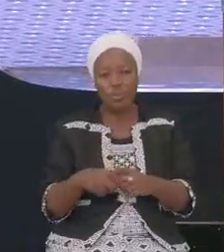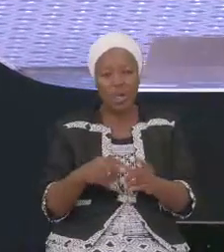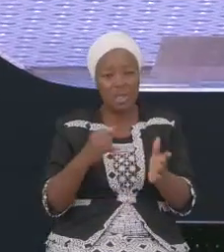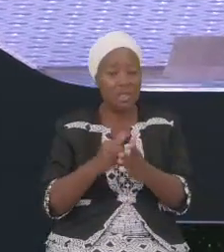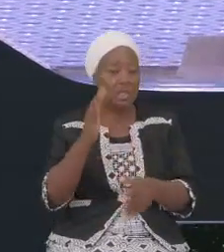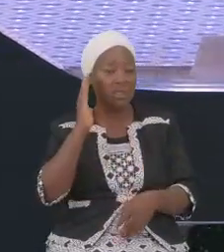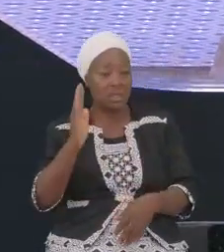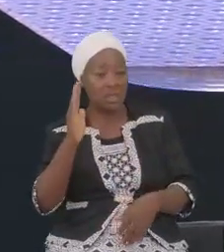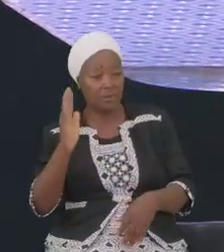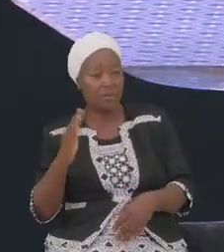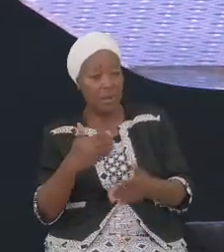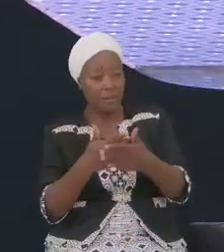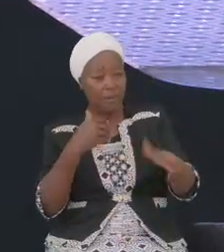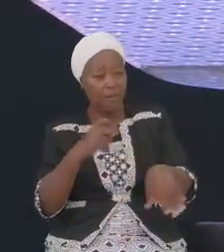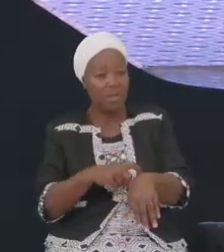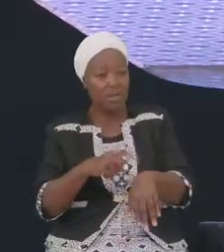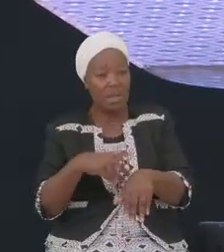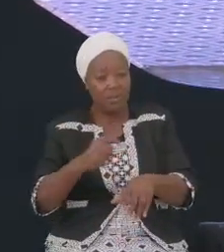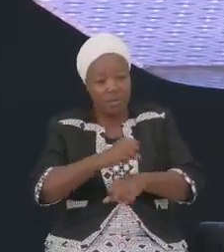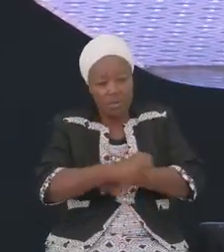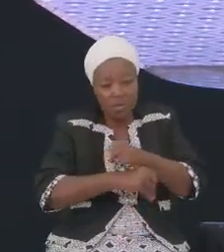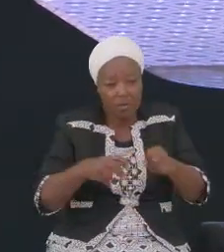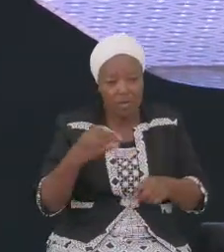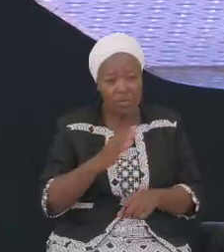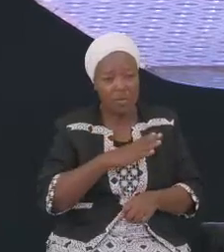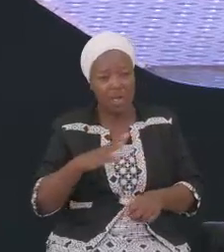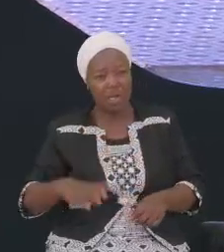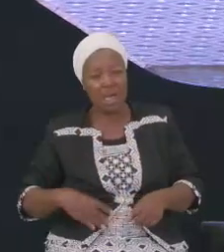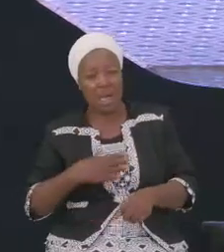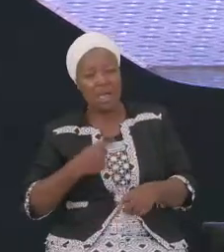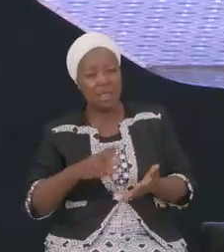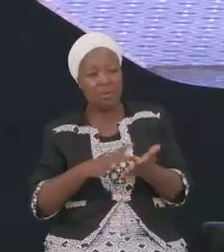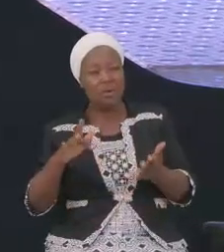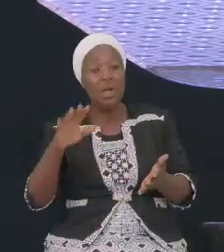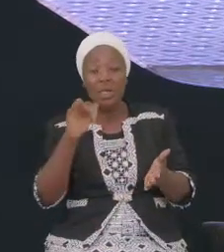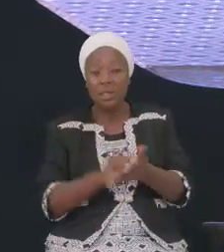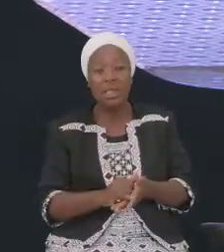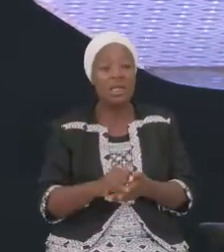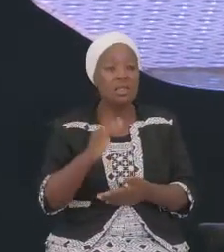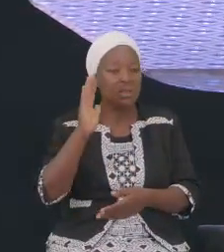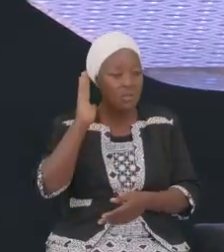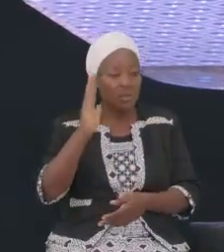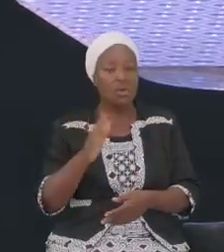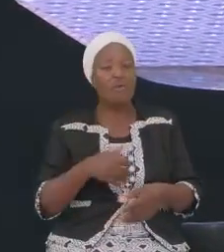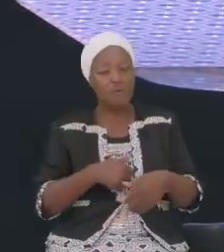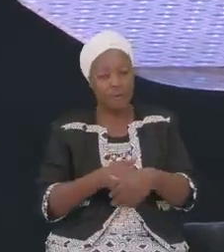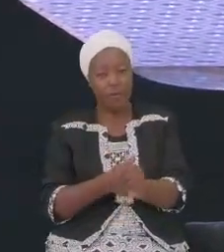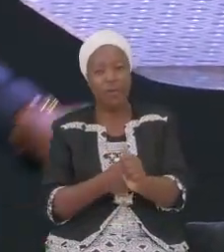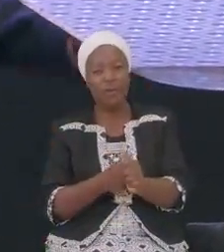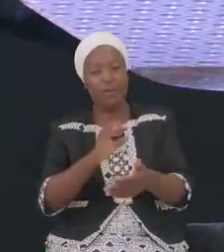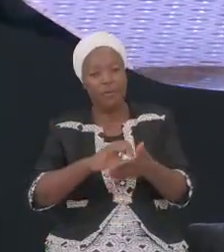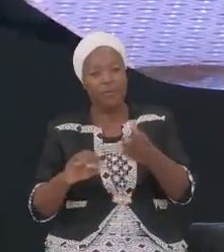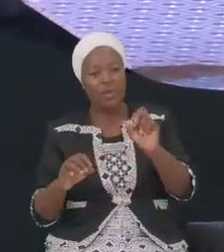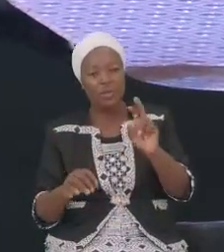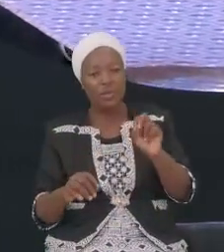testified beforehand the sufferings of Christ and the glory that will that should follow. Verse